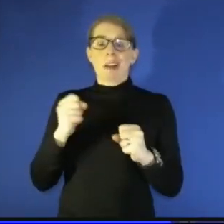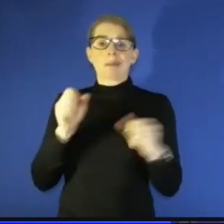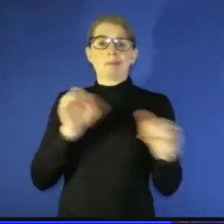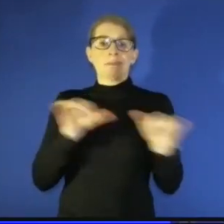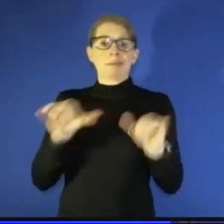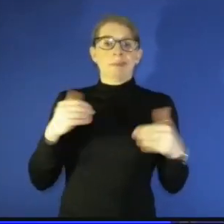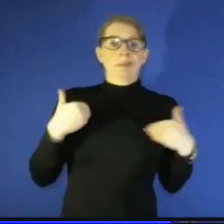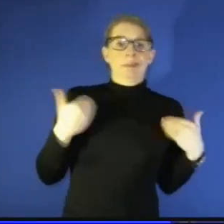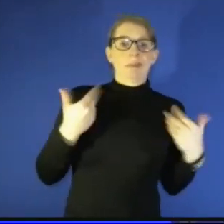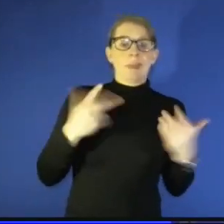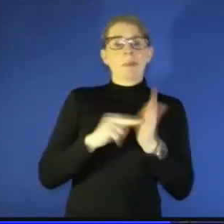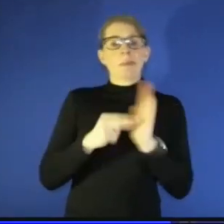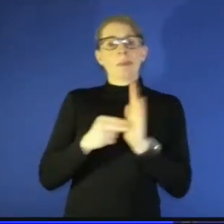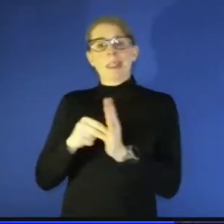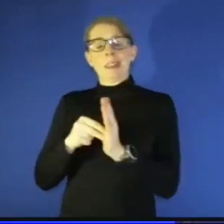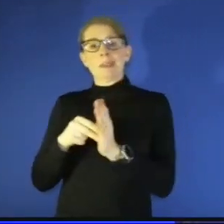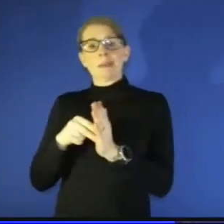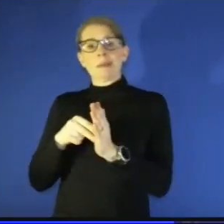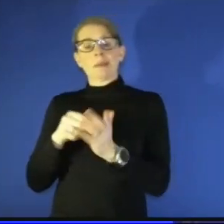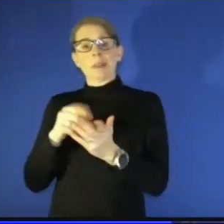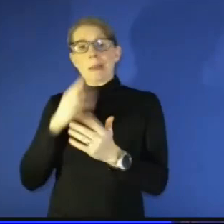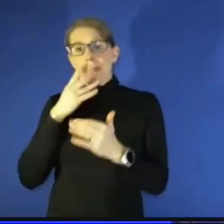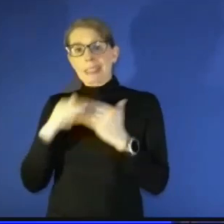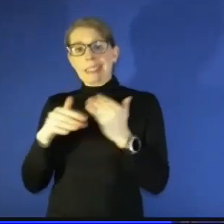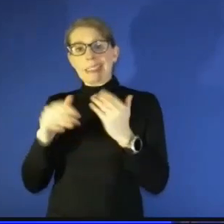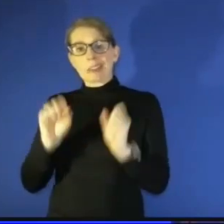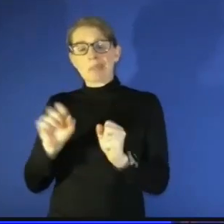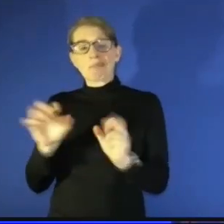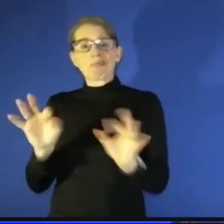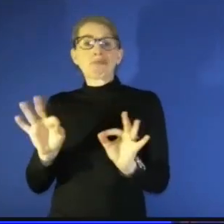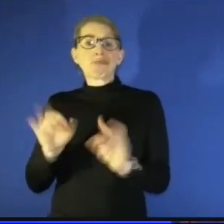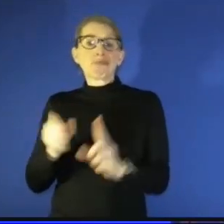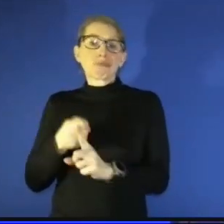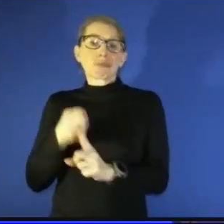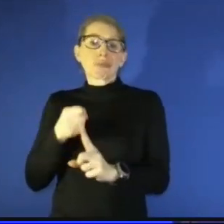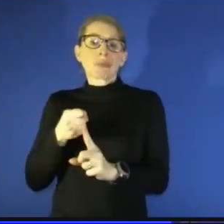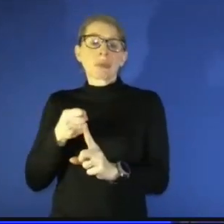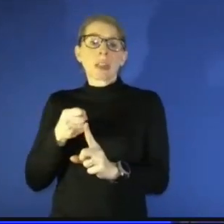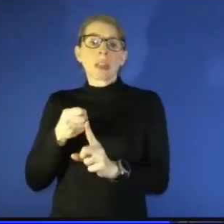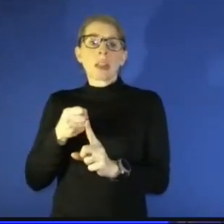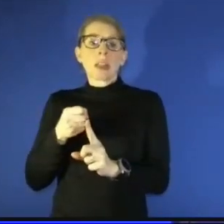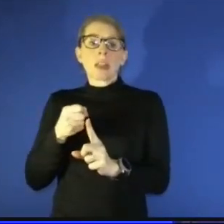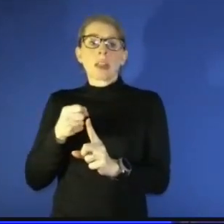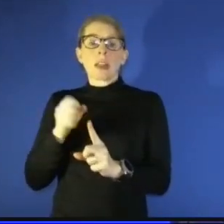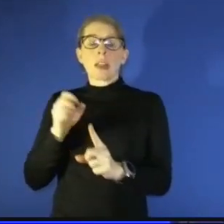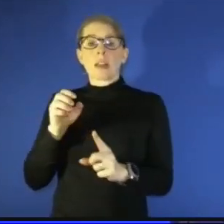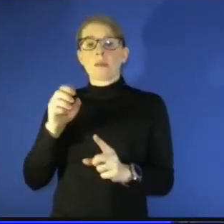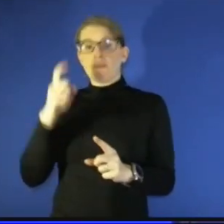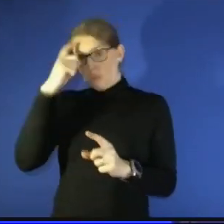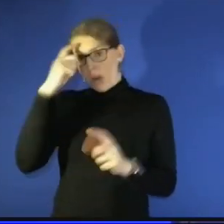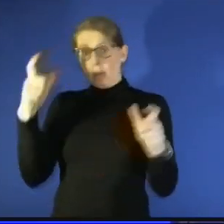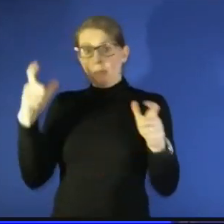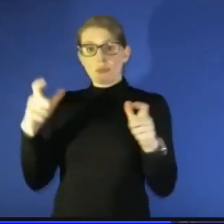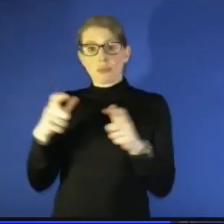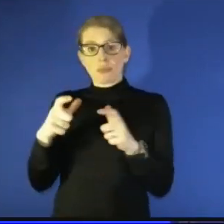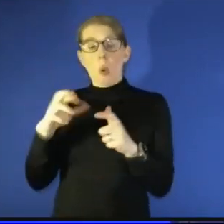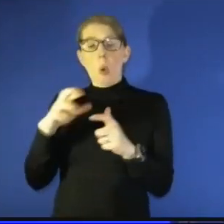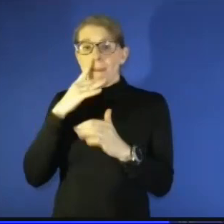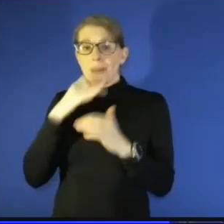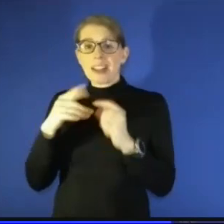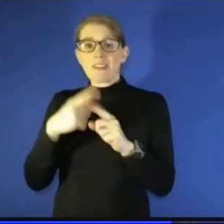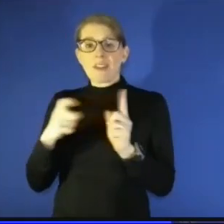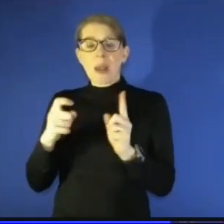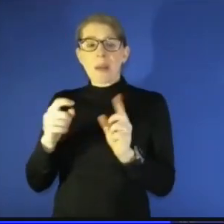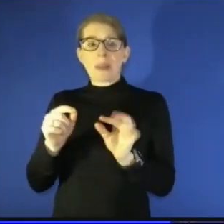bleeding from a small impact that we talked about related to shrinking of the brain, or from bleeding from small blood vessels inside